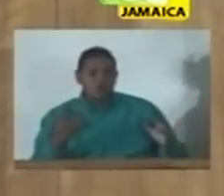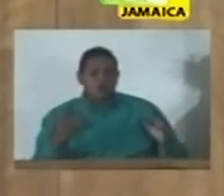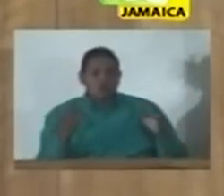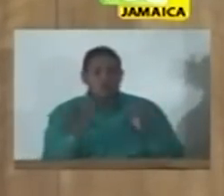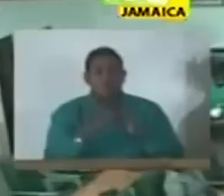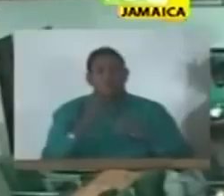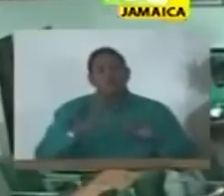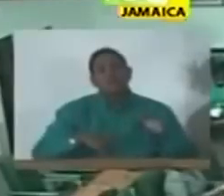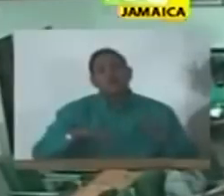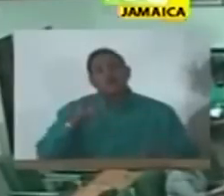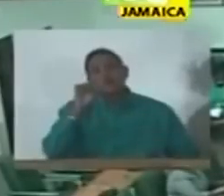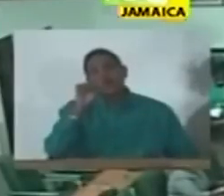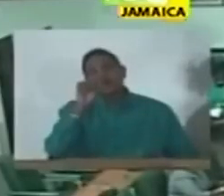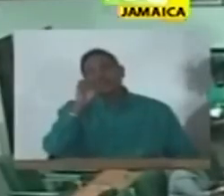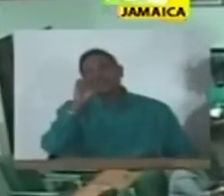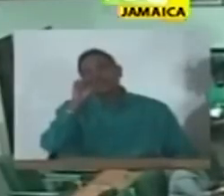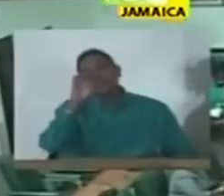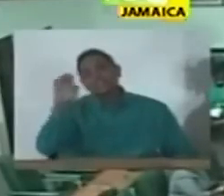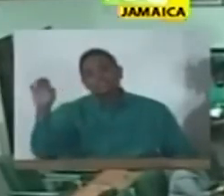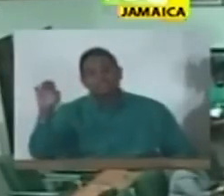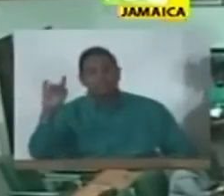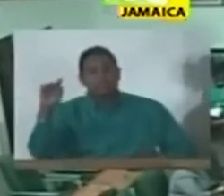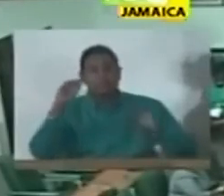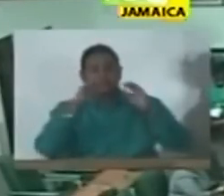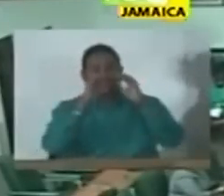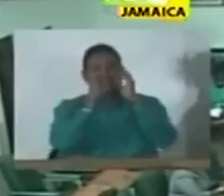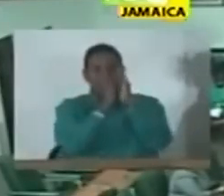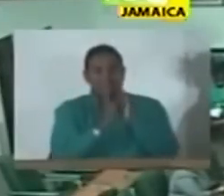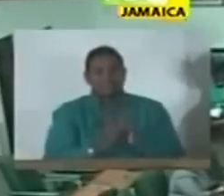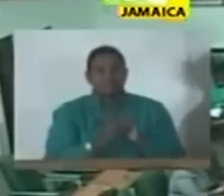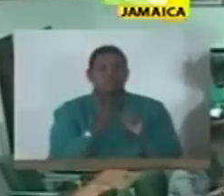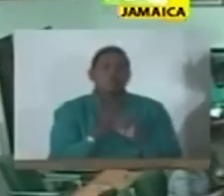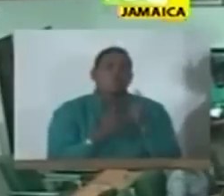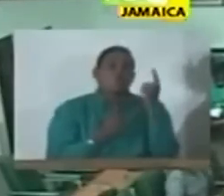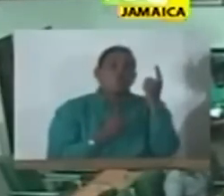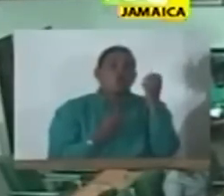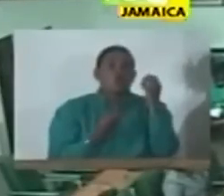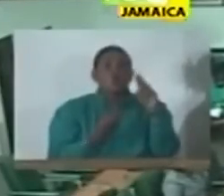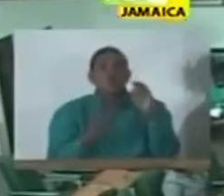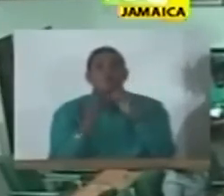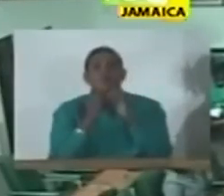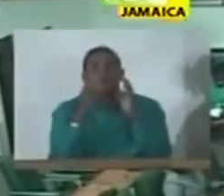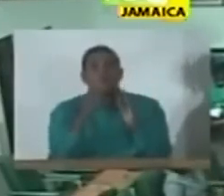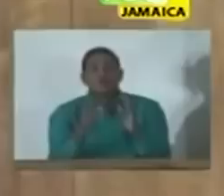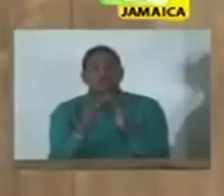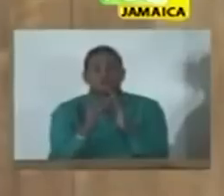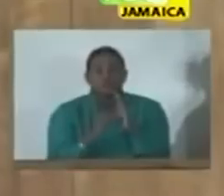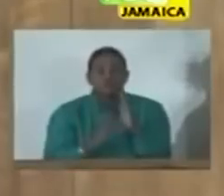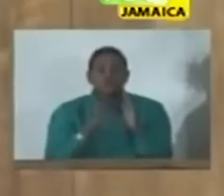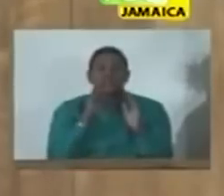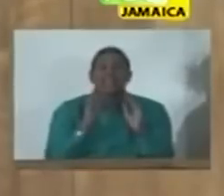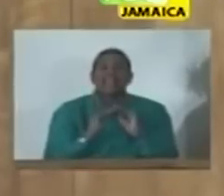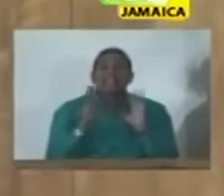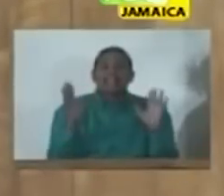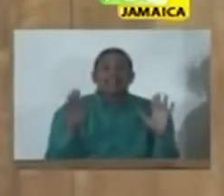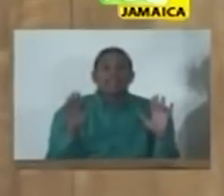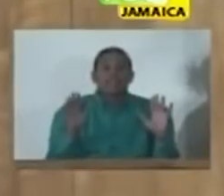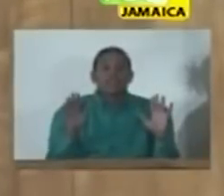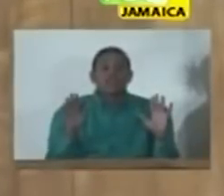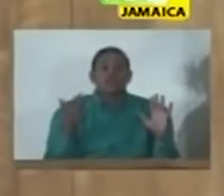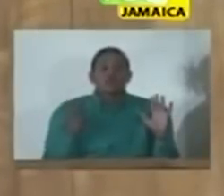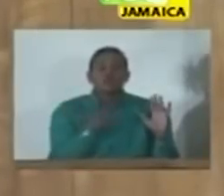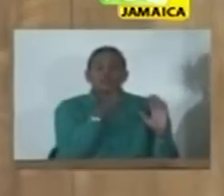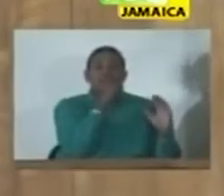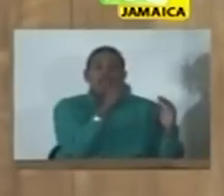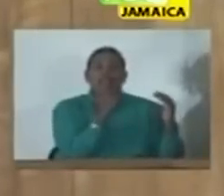the formulation here ought to be a person, one or more persons, so that it's clear that we're not just